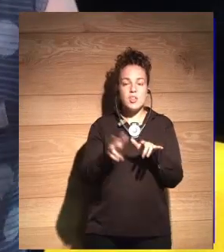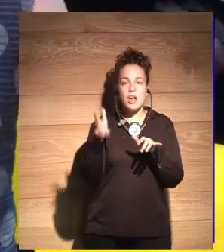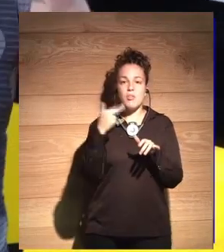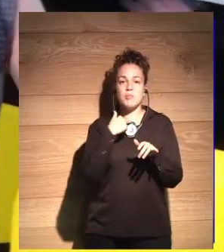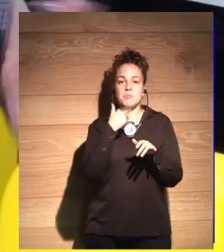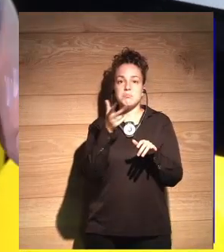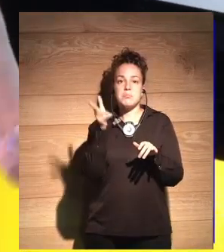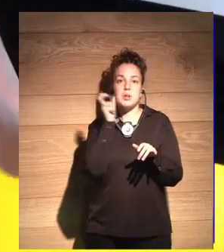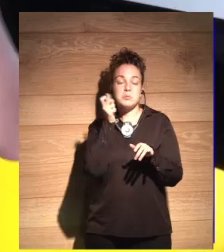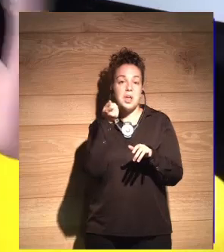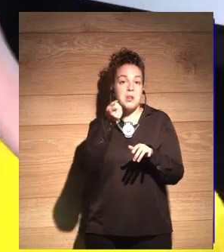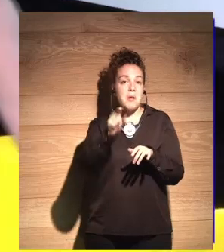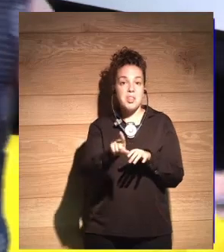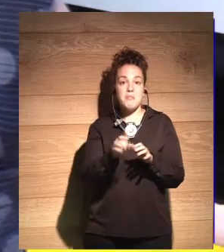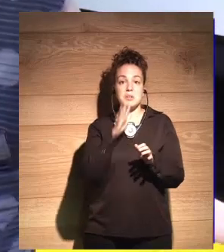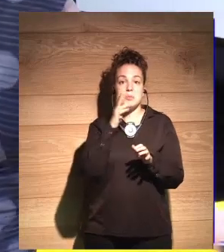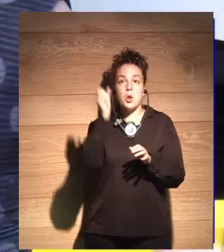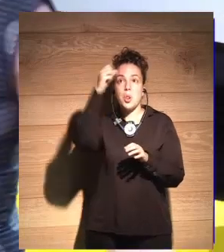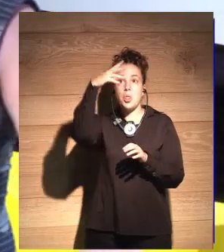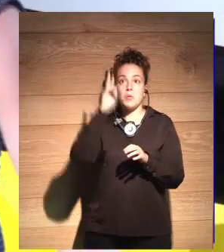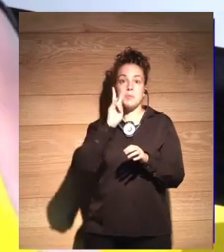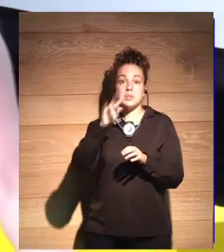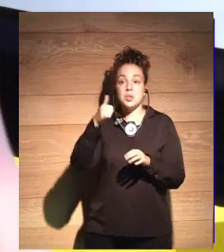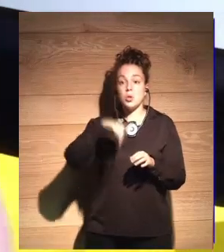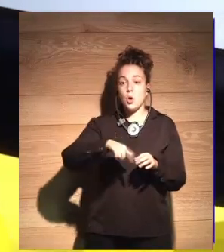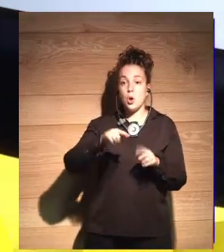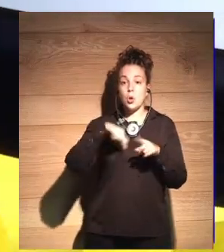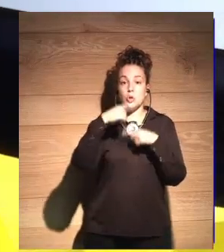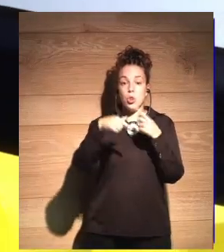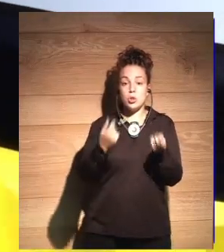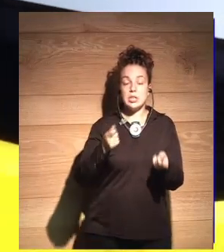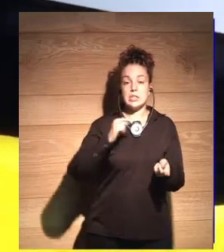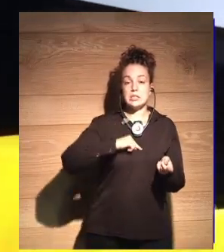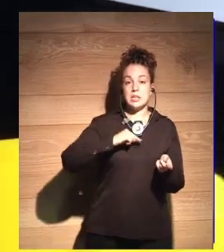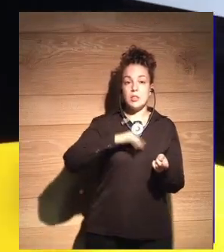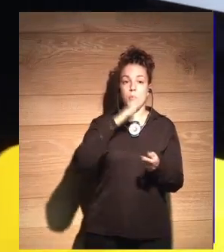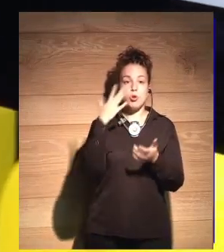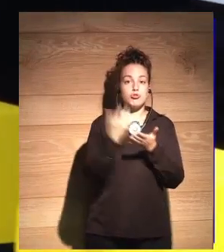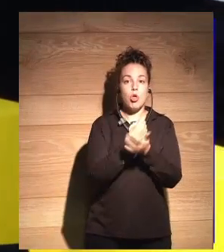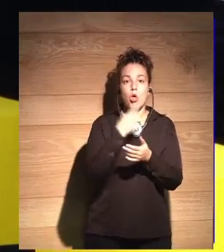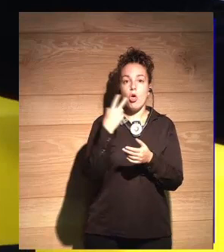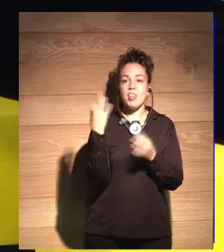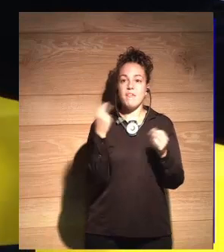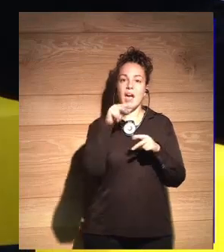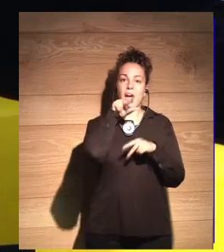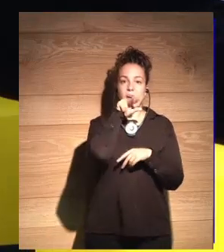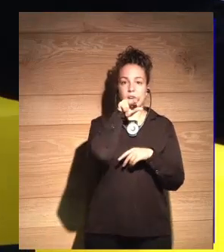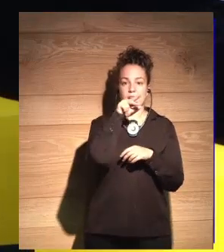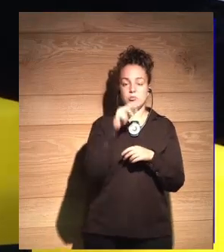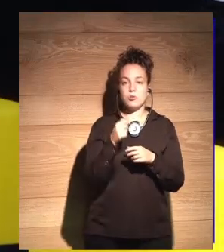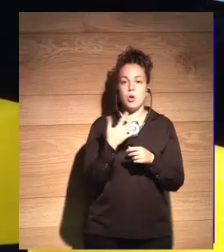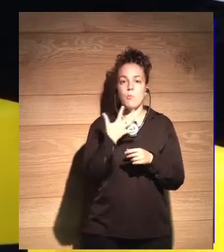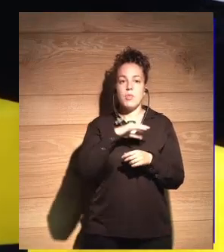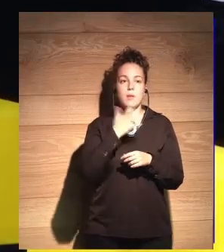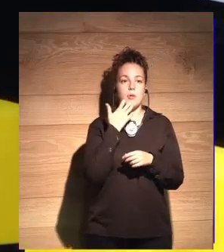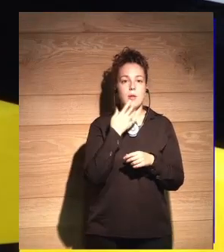that everything should talk to us, and we should be able to talk to it. Unless you have the perfect San Francisco accent, Siri